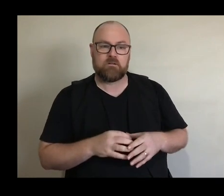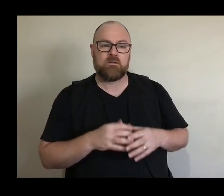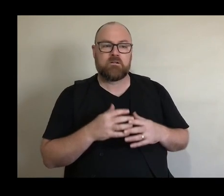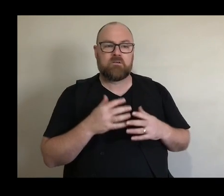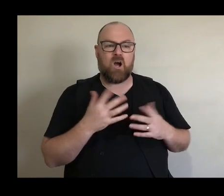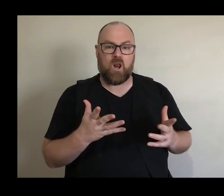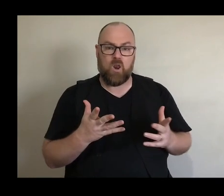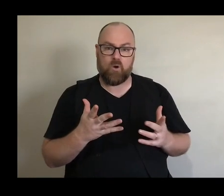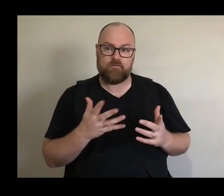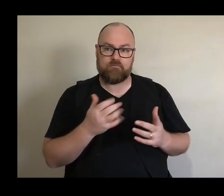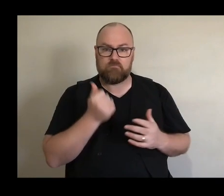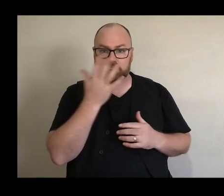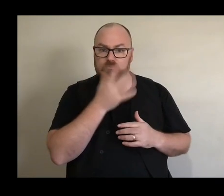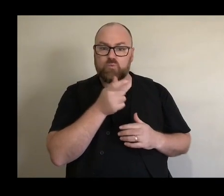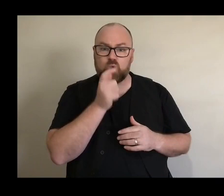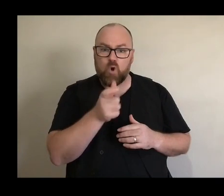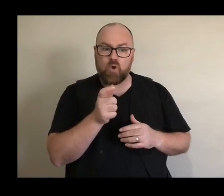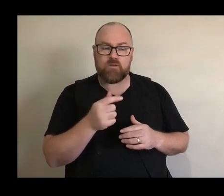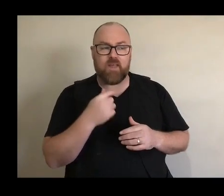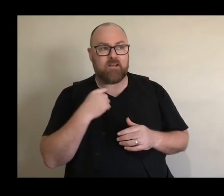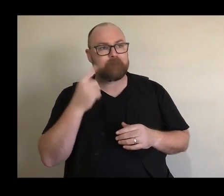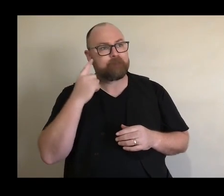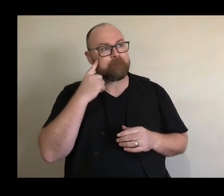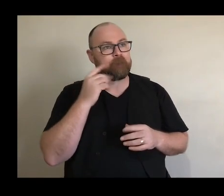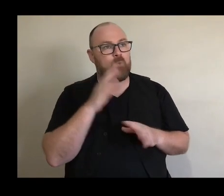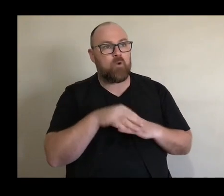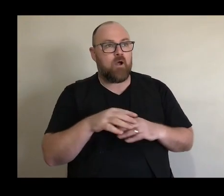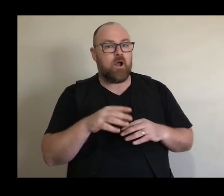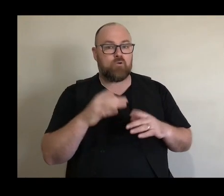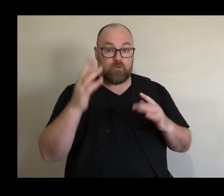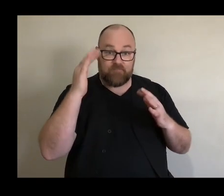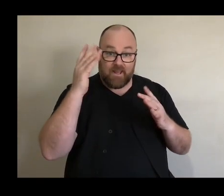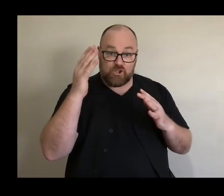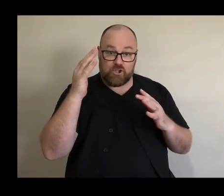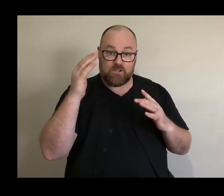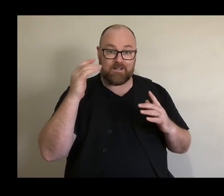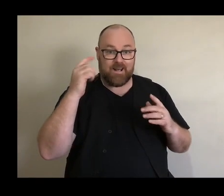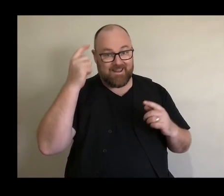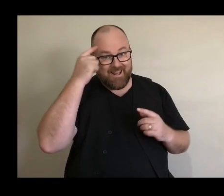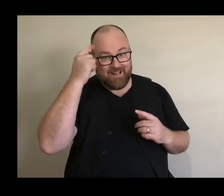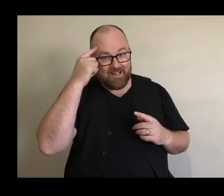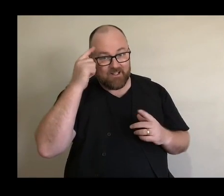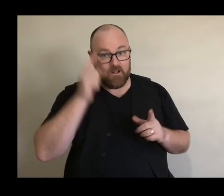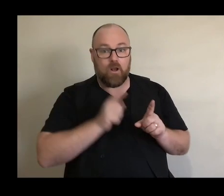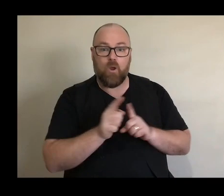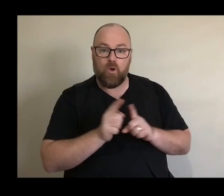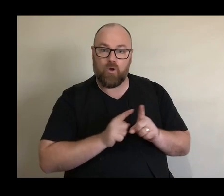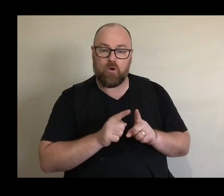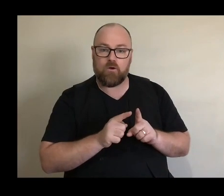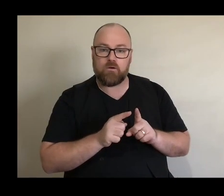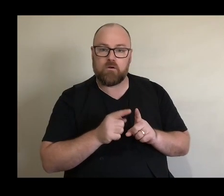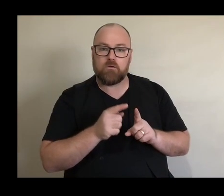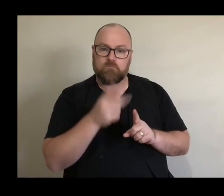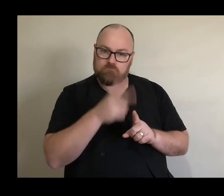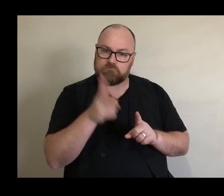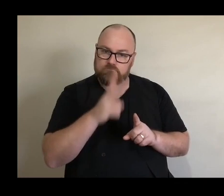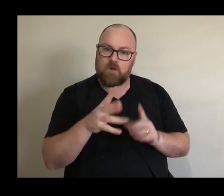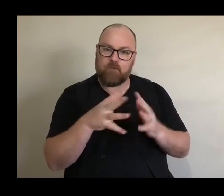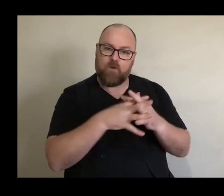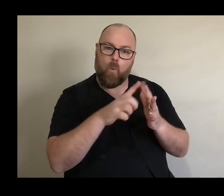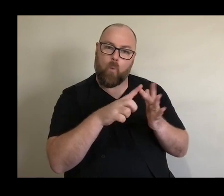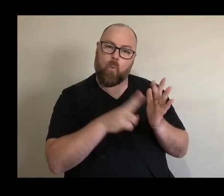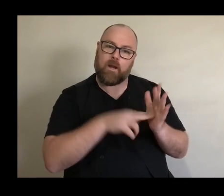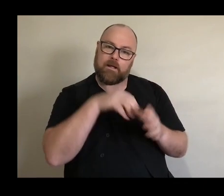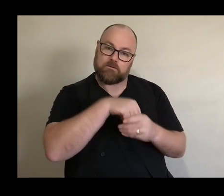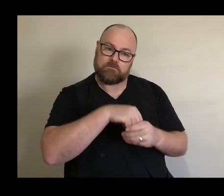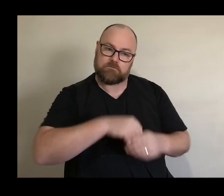about reflecting, listening, learning, share this root word of win, which is an interesting insight, you